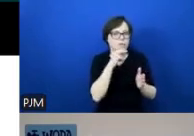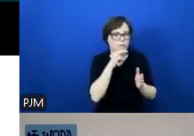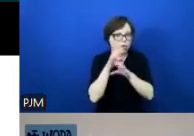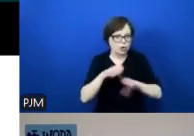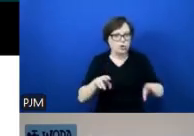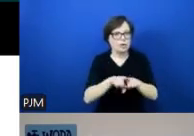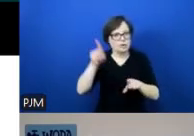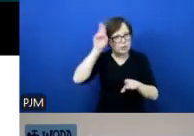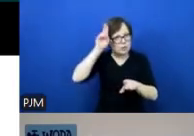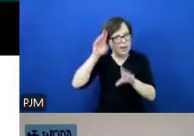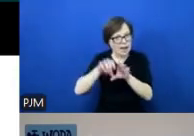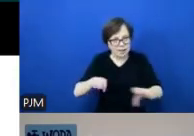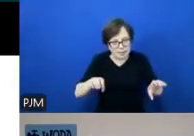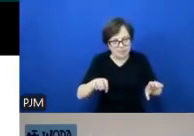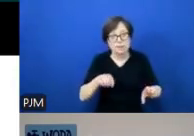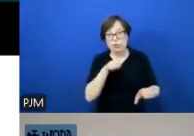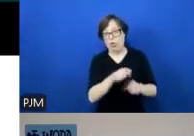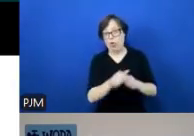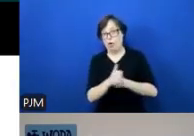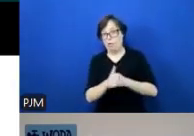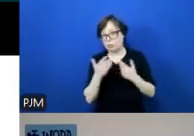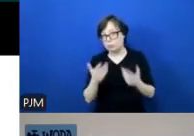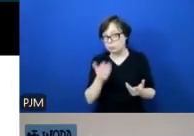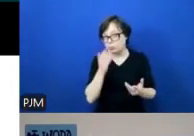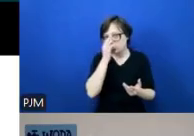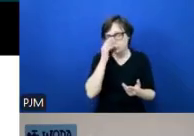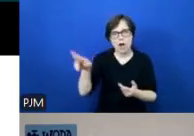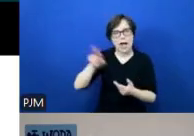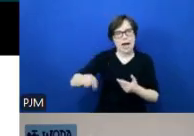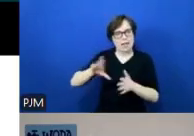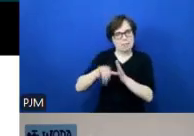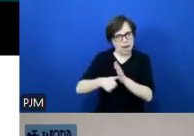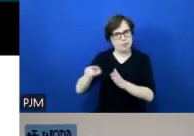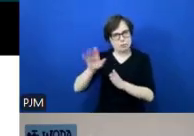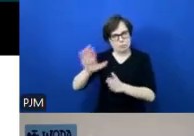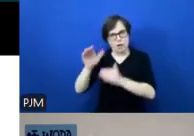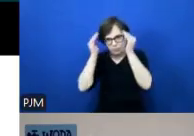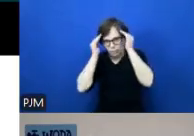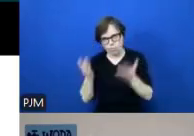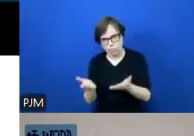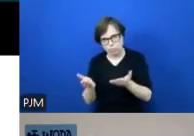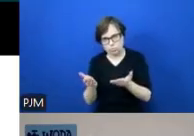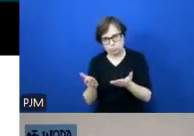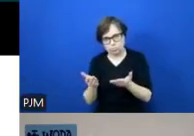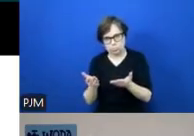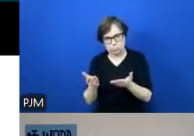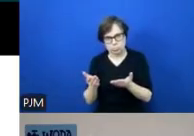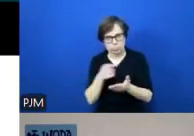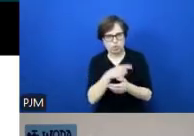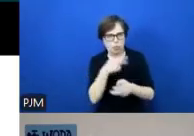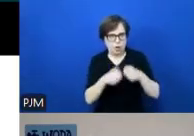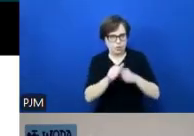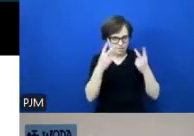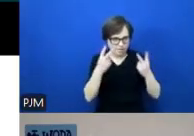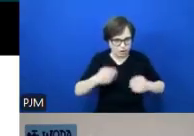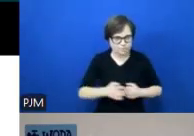our administration, which was a proof that there was the awareness among the city council how